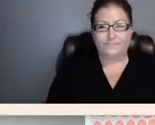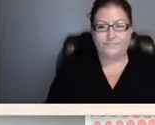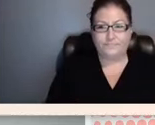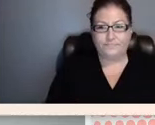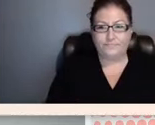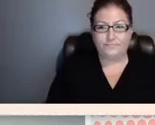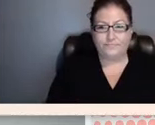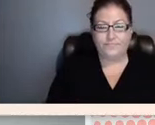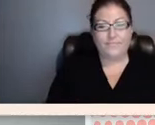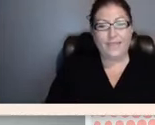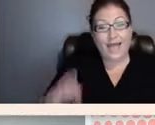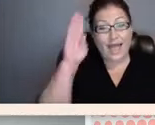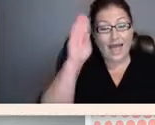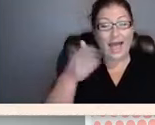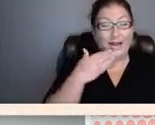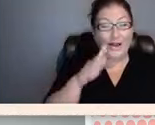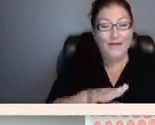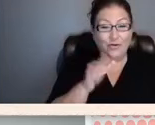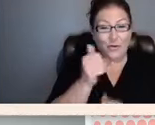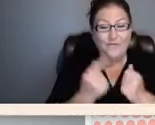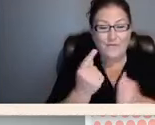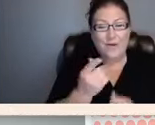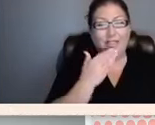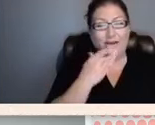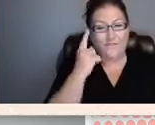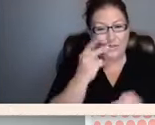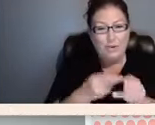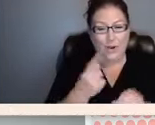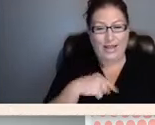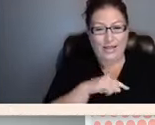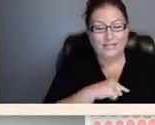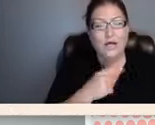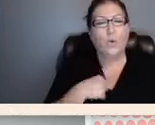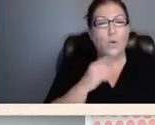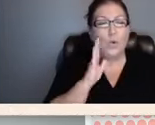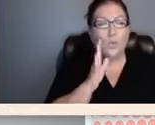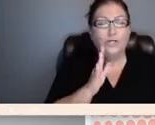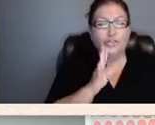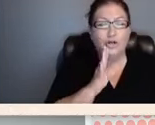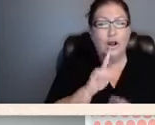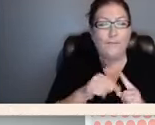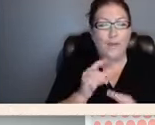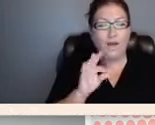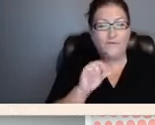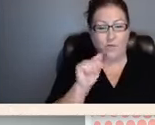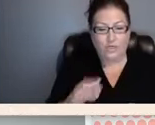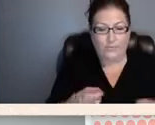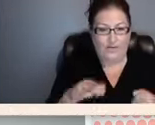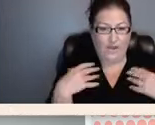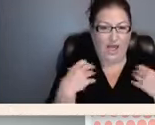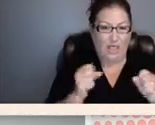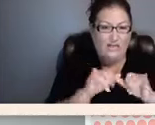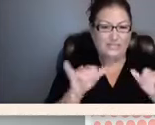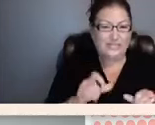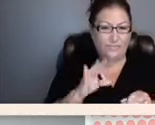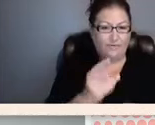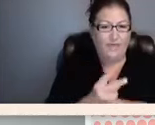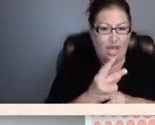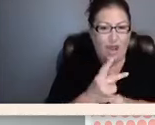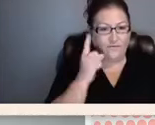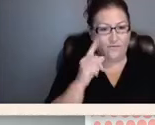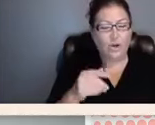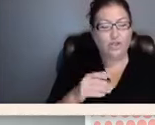Hi, good afternoon, everybody, and thanks for joining us. We're going to be talking about Florida's behavioral health system of care for youth, for children,